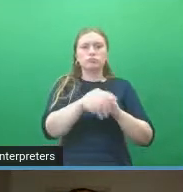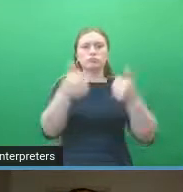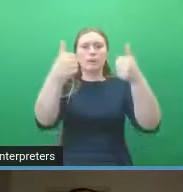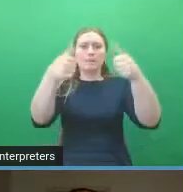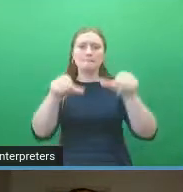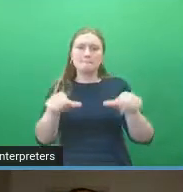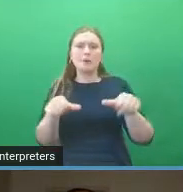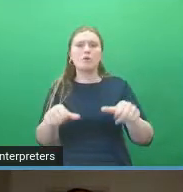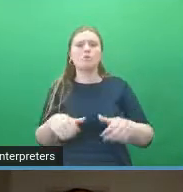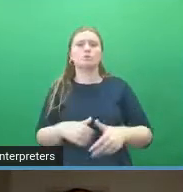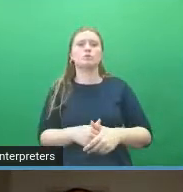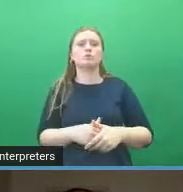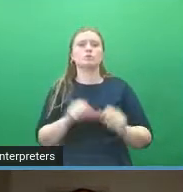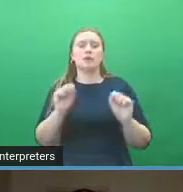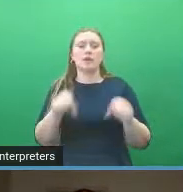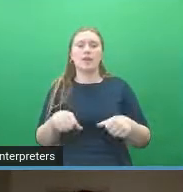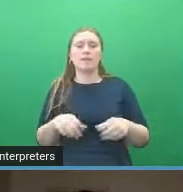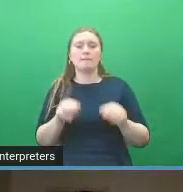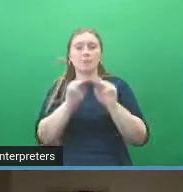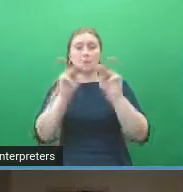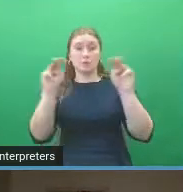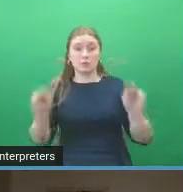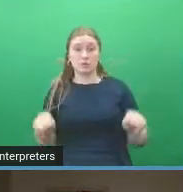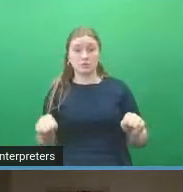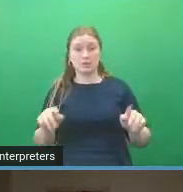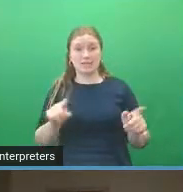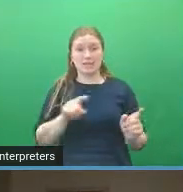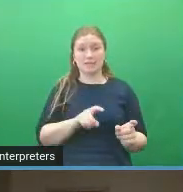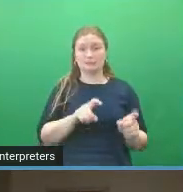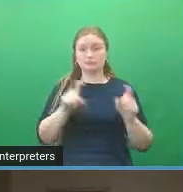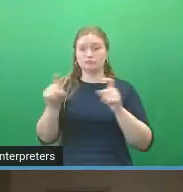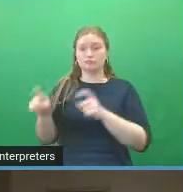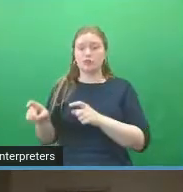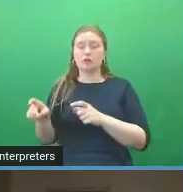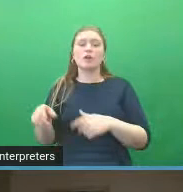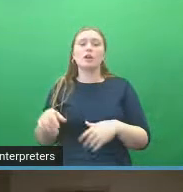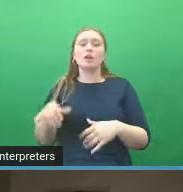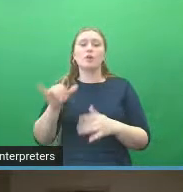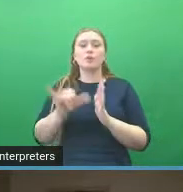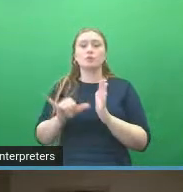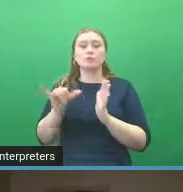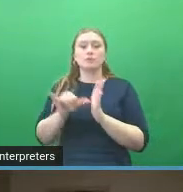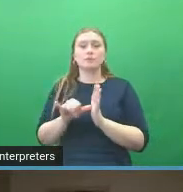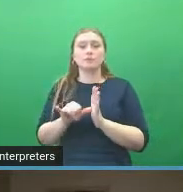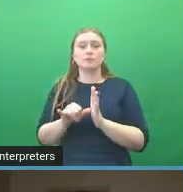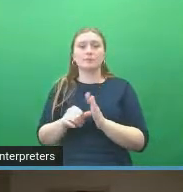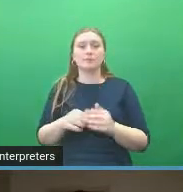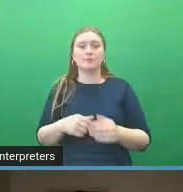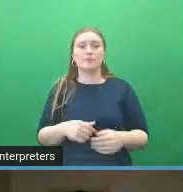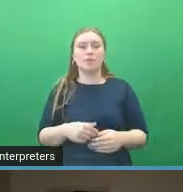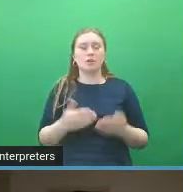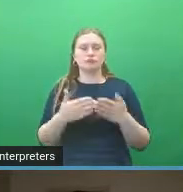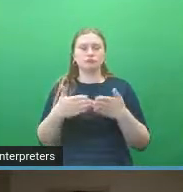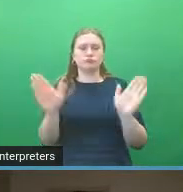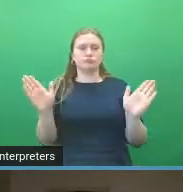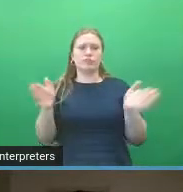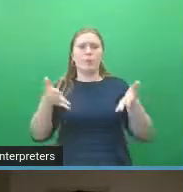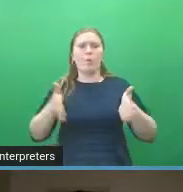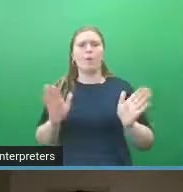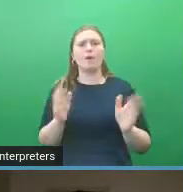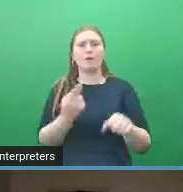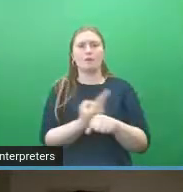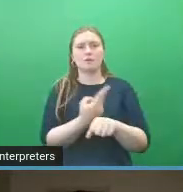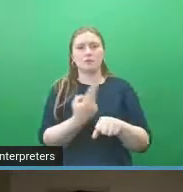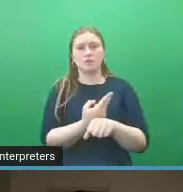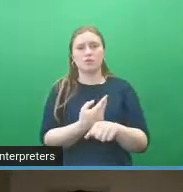programming from your museum to viewers on YouTube. The benefits of that tool are boundless, and it even allows you to see some of the comments in YouTube while the